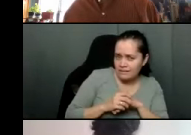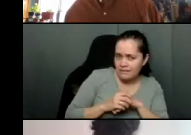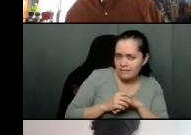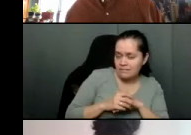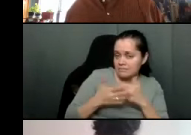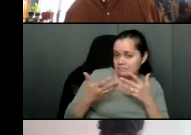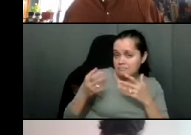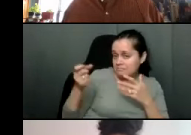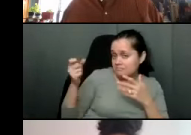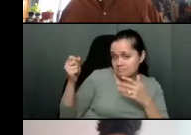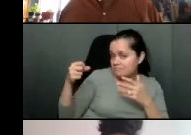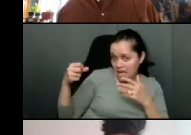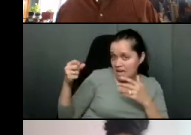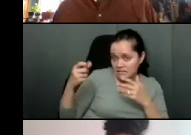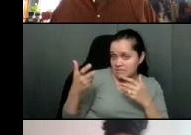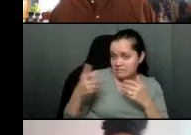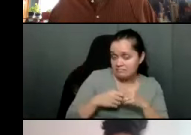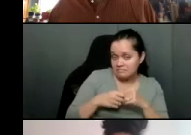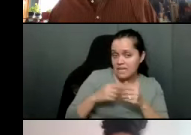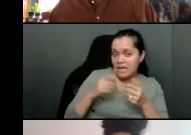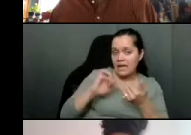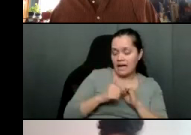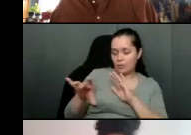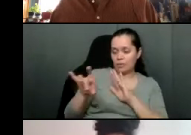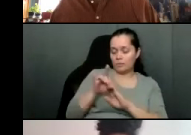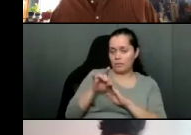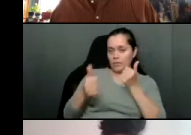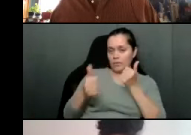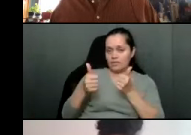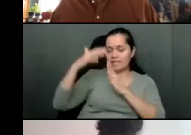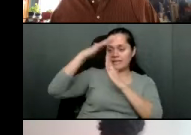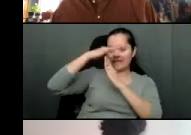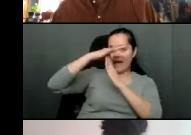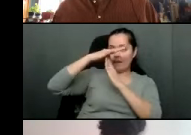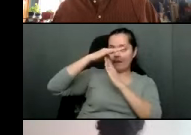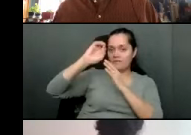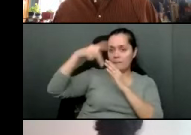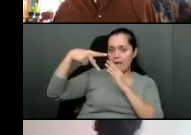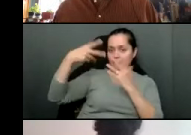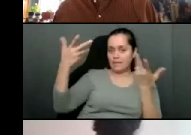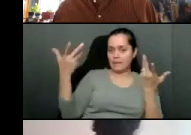Yes, it is. How do we choose what would be on the top of the map?